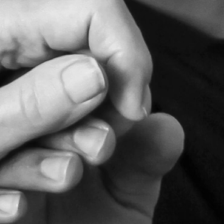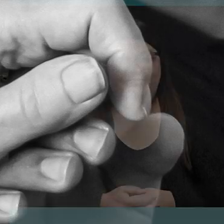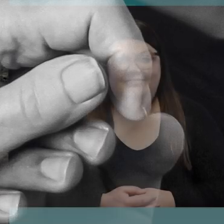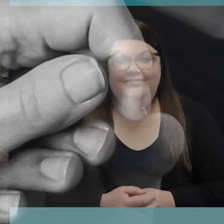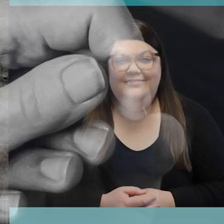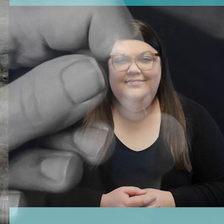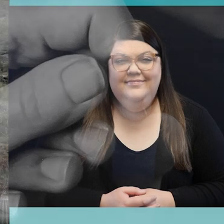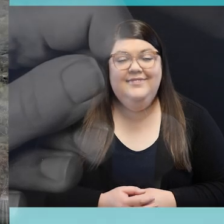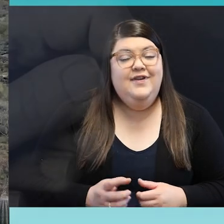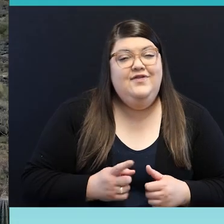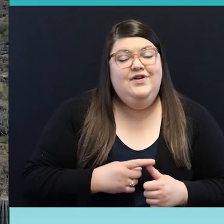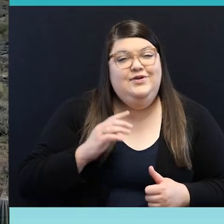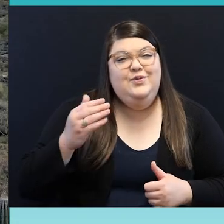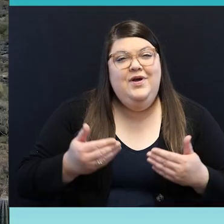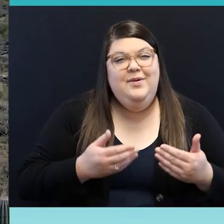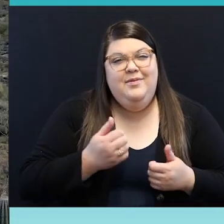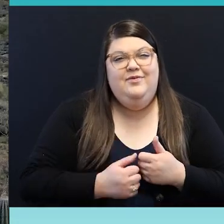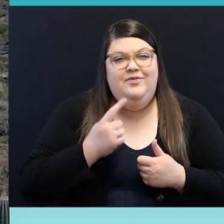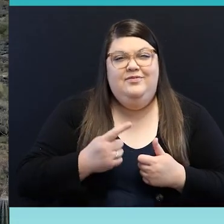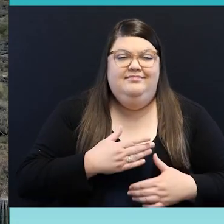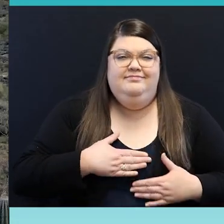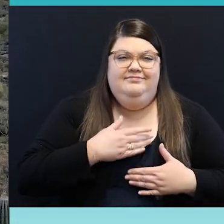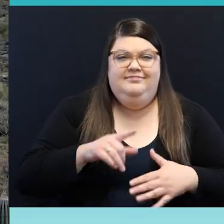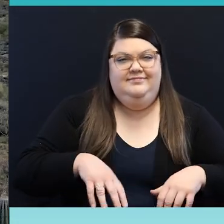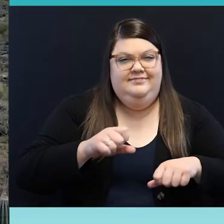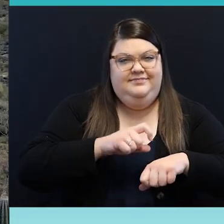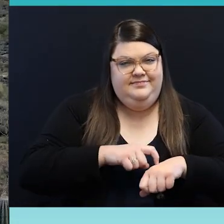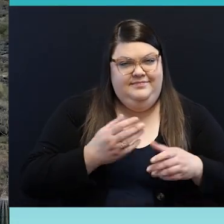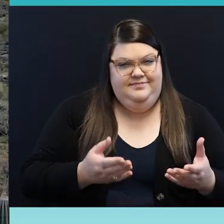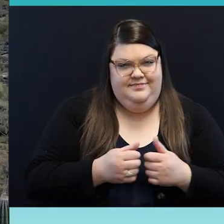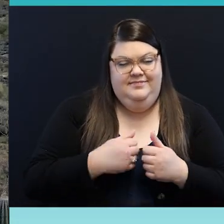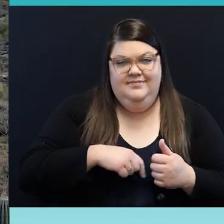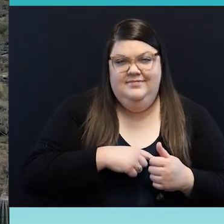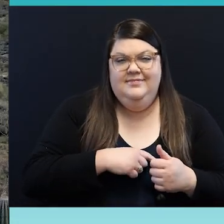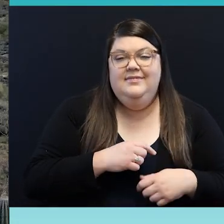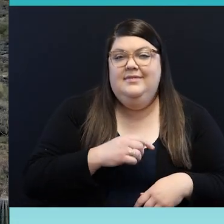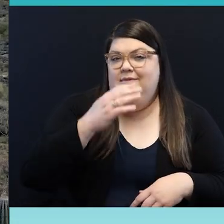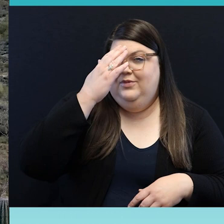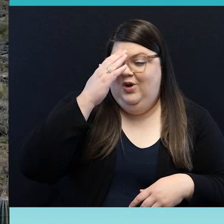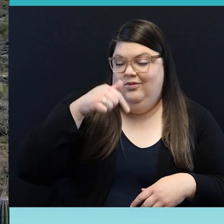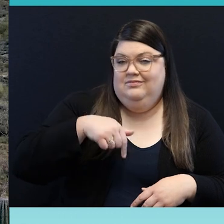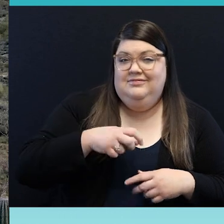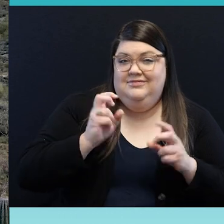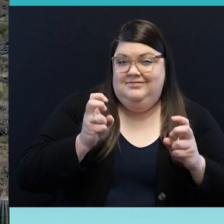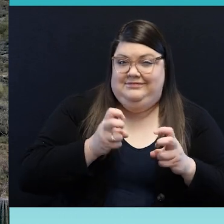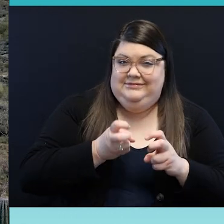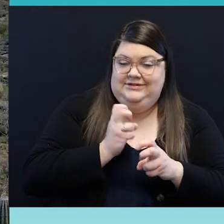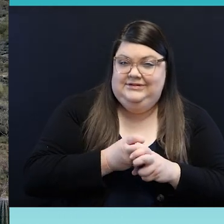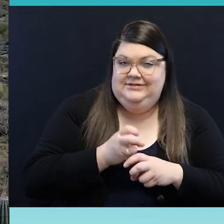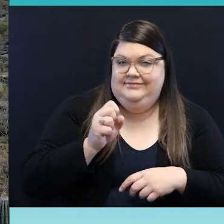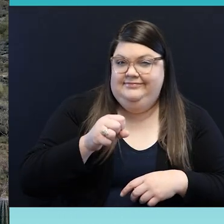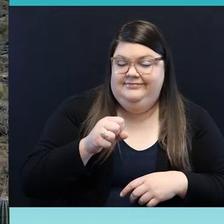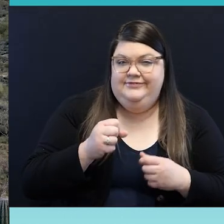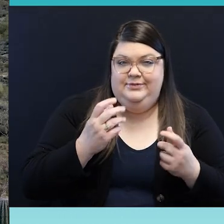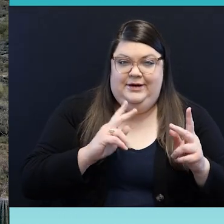So first, welcome everyone. I really appreciate you taking the time to be with us. We know this is a difficult topic